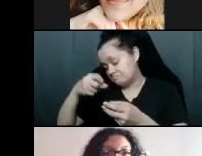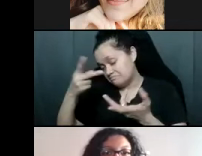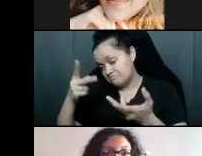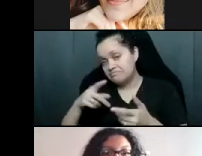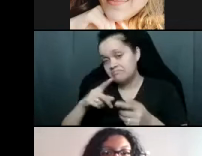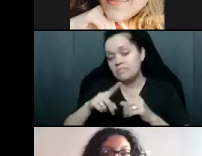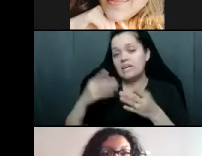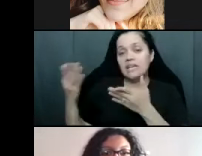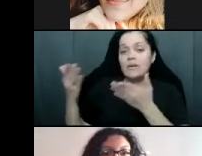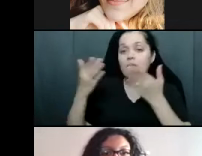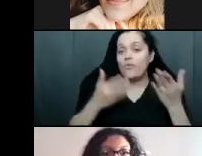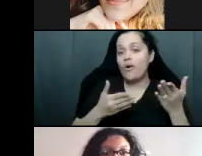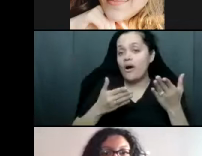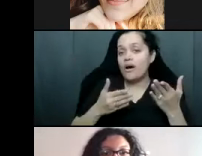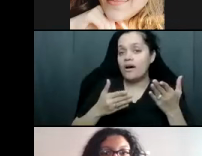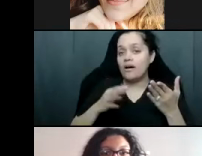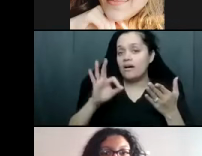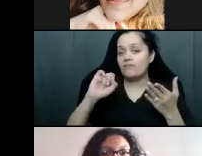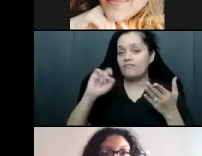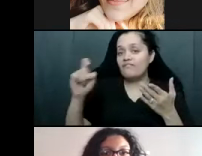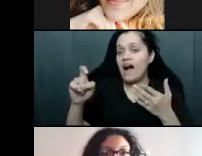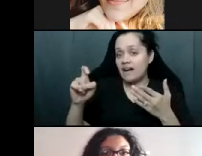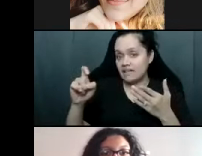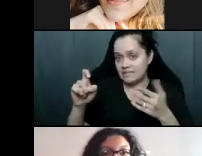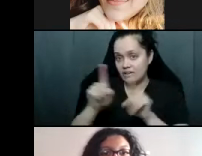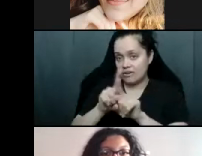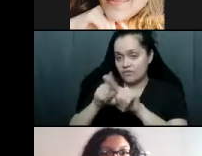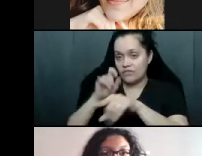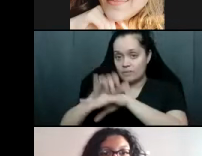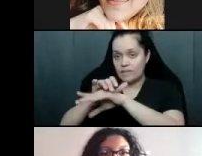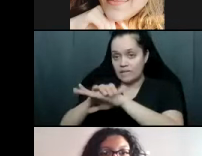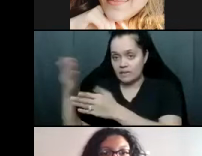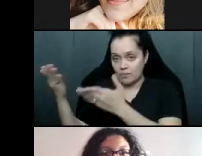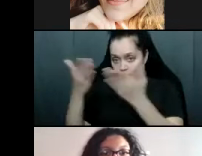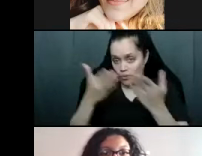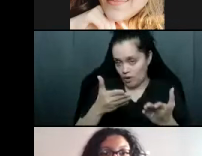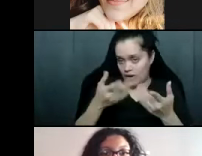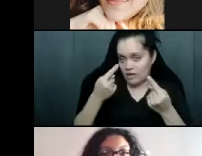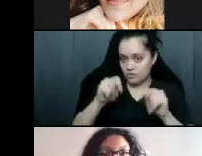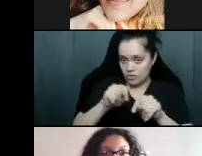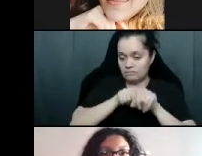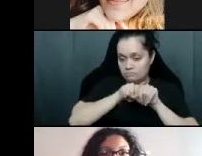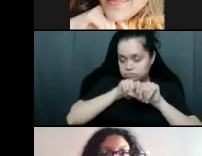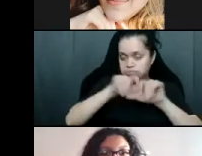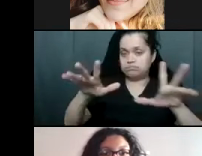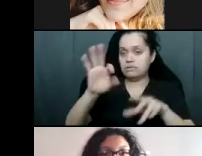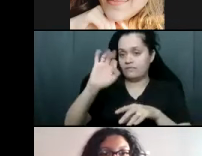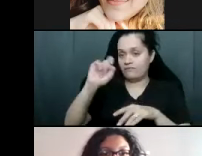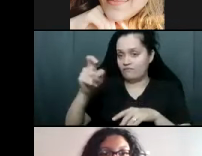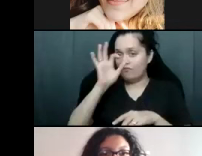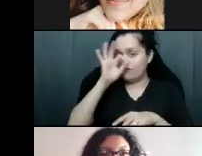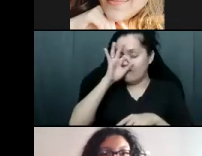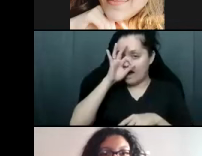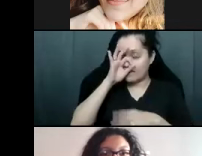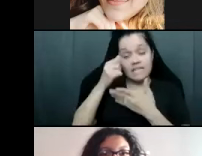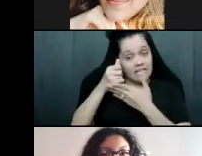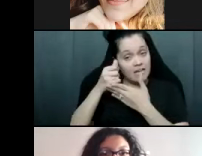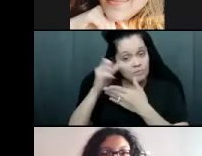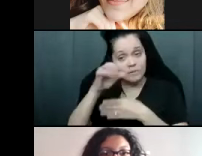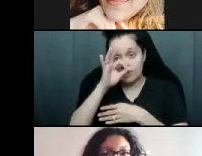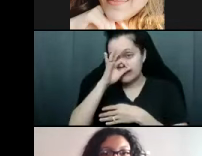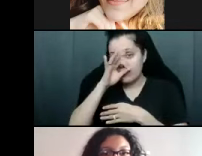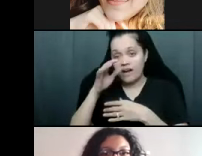They brought the fox over from England and let loose a number of foxes. And that helped too, because the